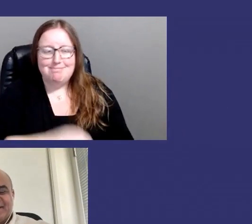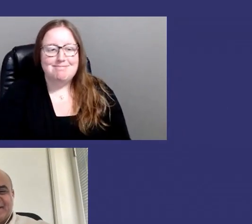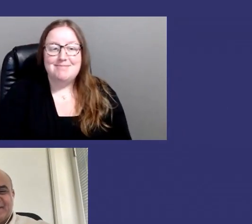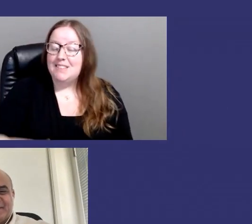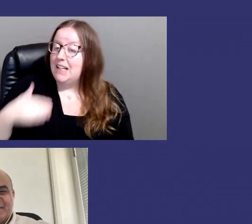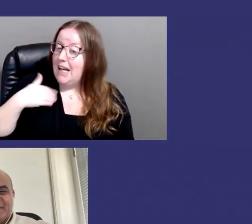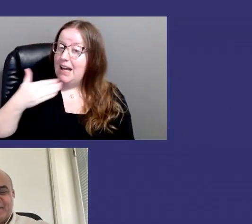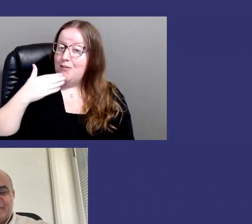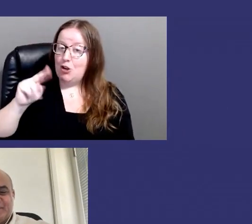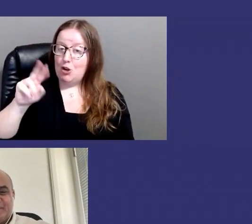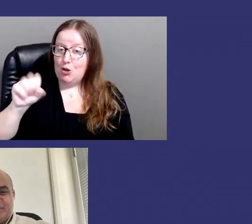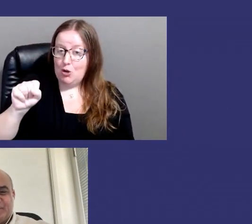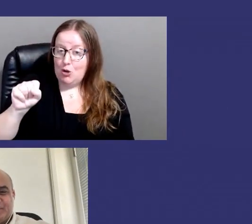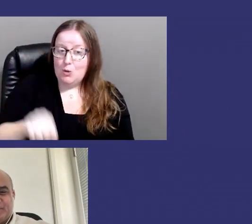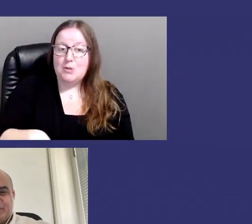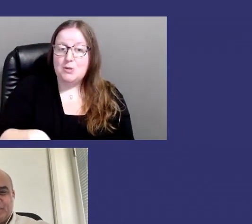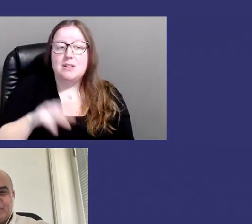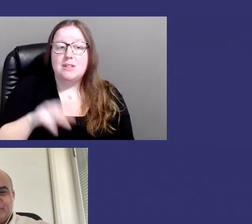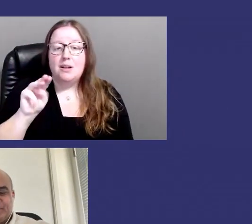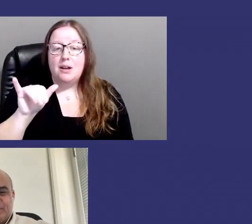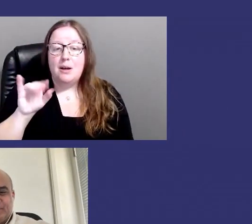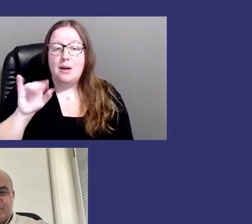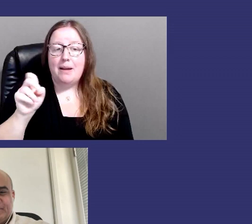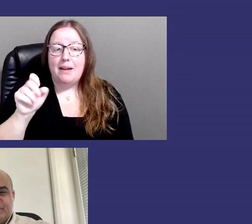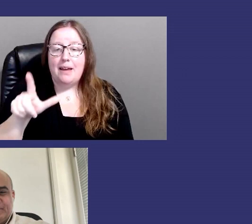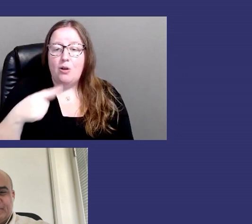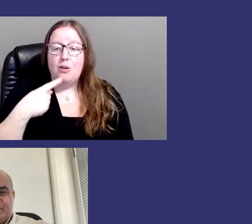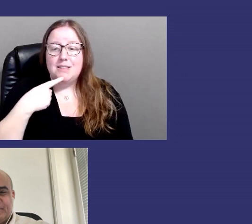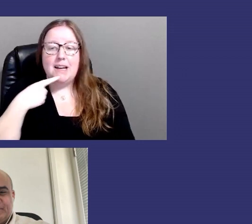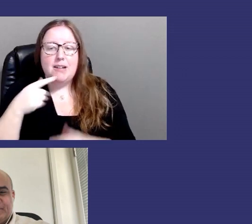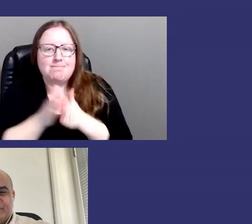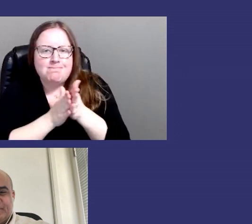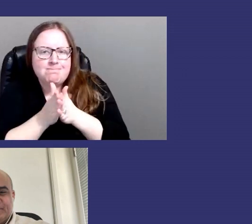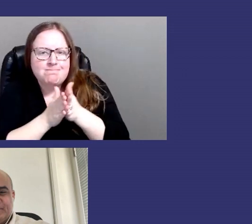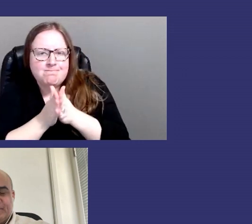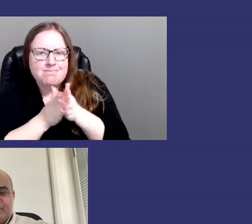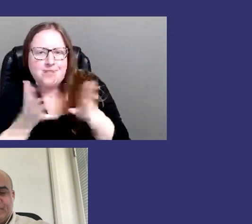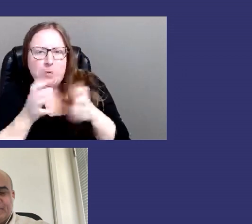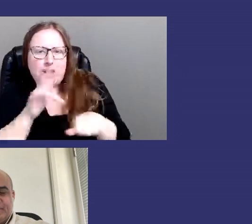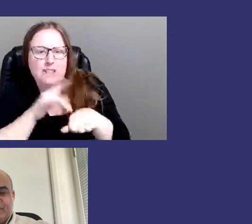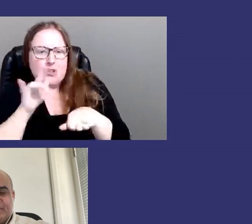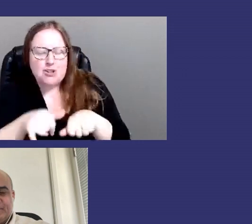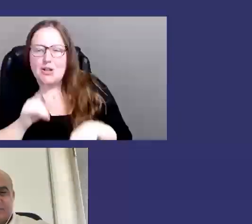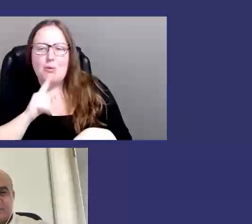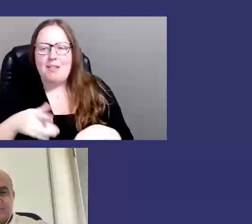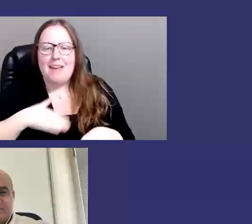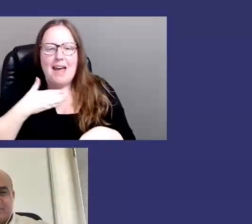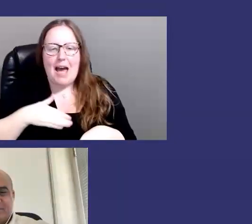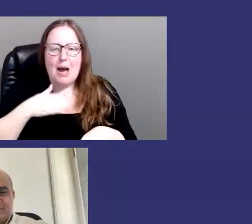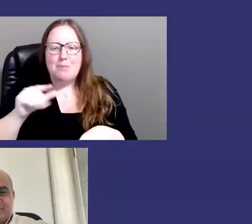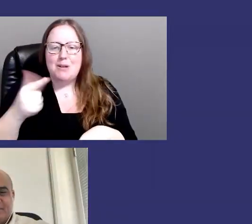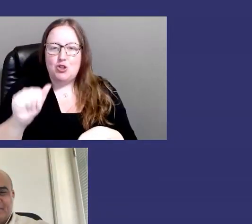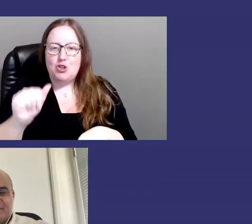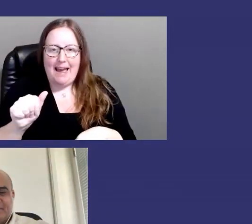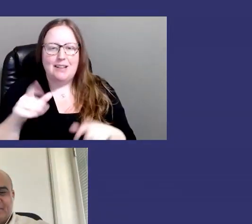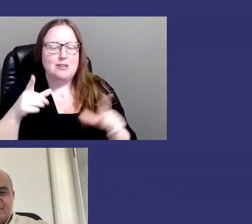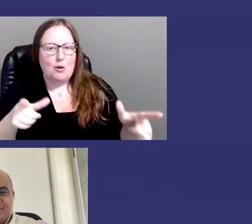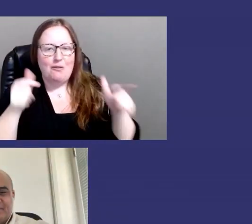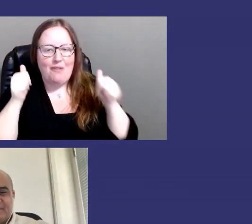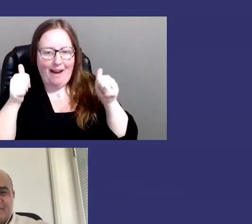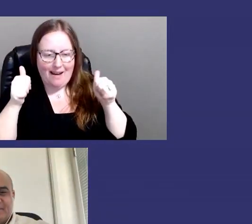some good news. Mikhail has said that they've been eager to get their hands on it. Super happy that it went GA so fast, as well as